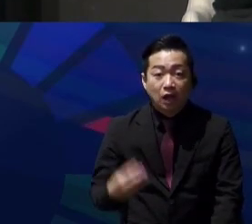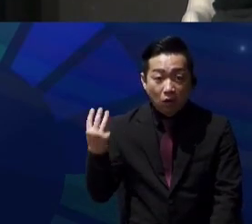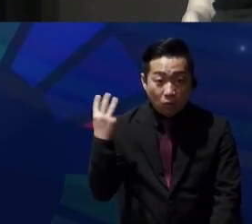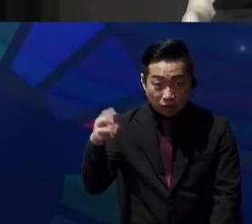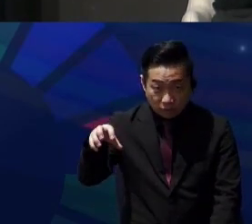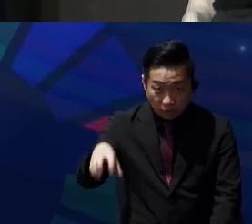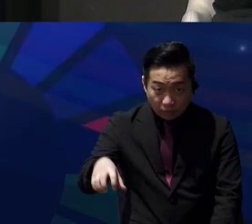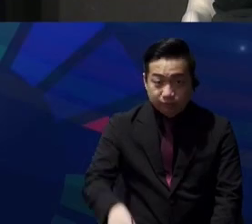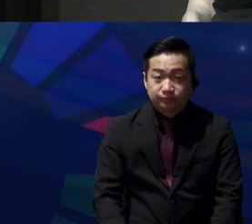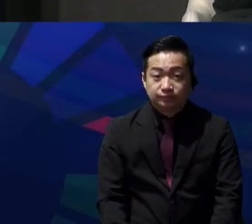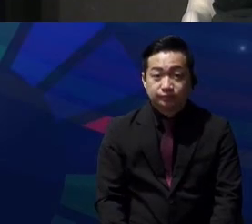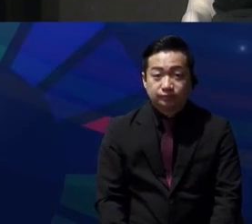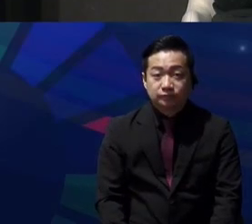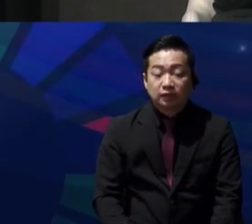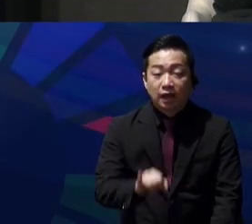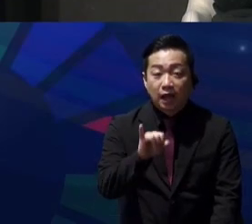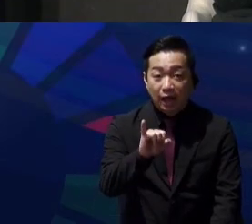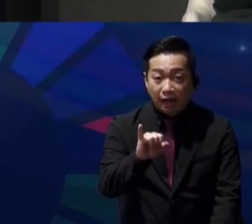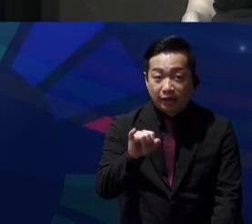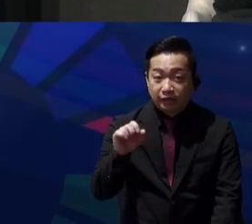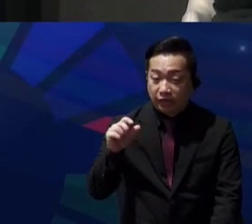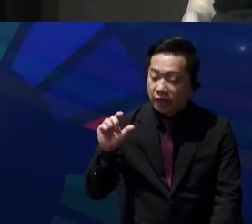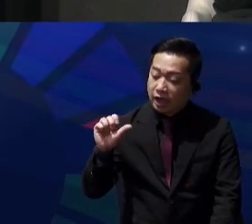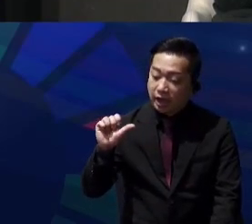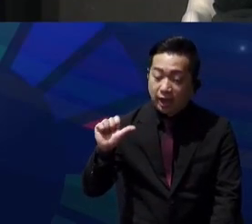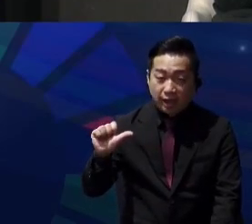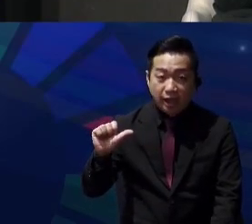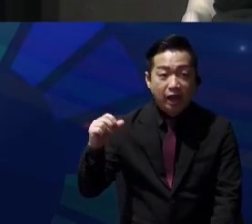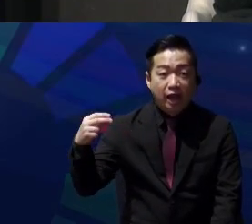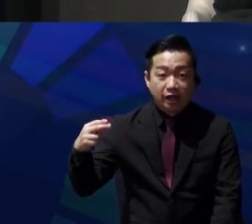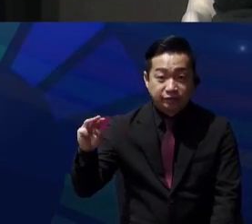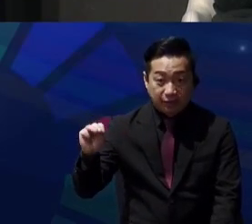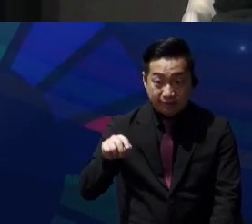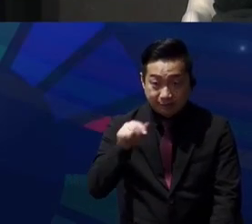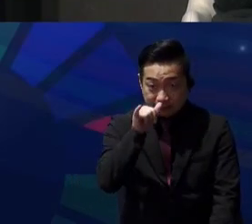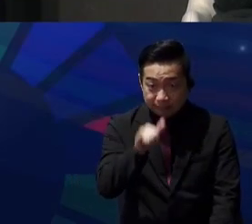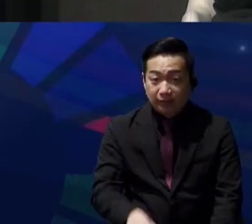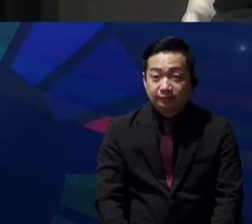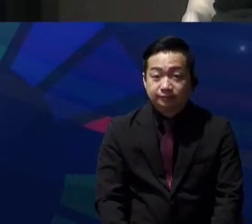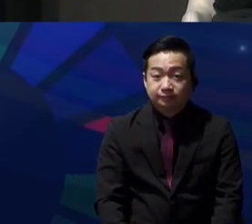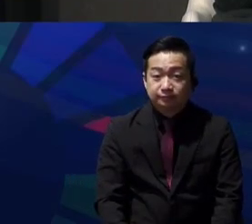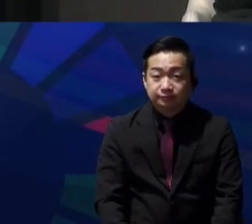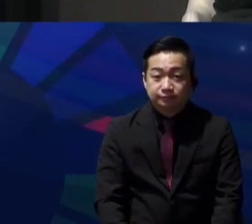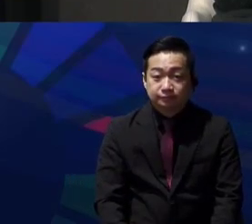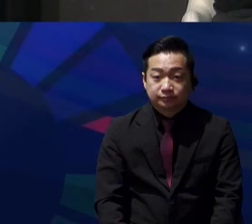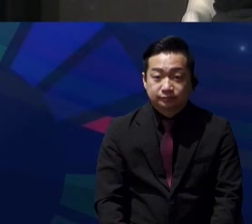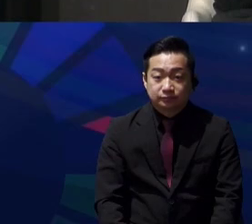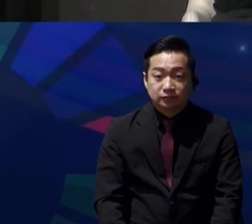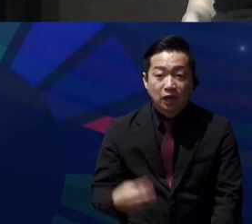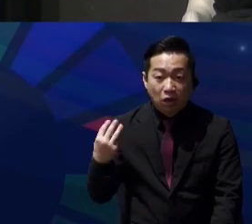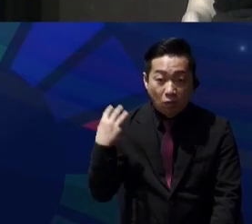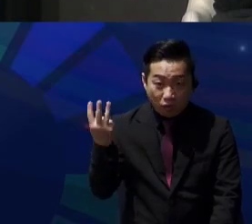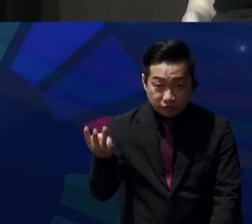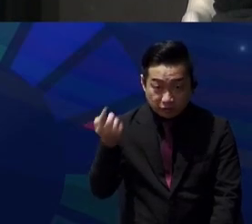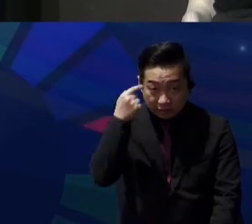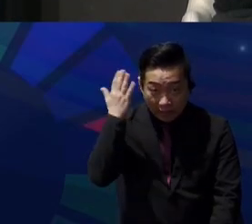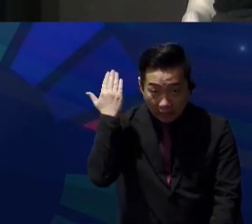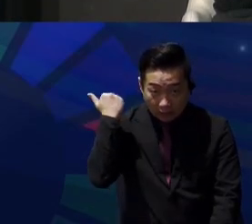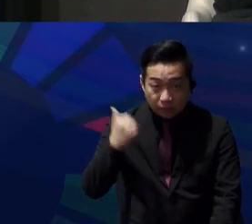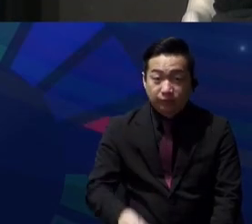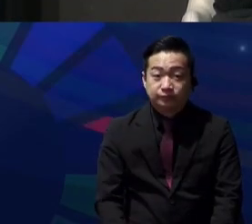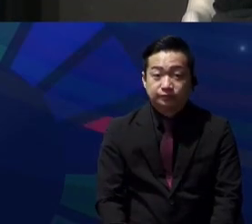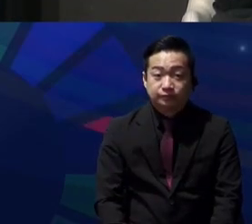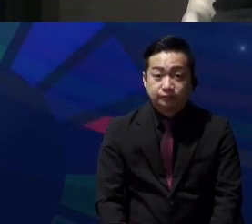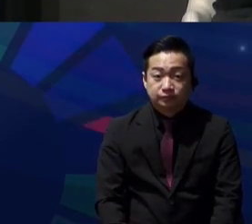Laura Dwyer-Lindgren, Assistant Professor, Health Metrics Science, IHME at the University of